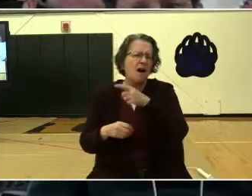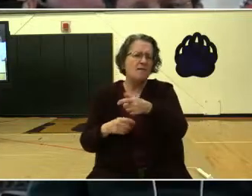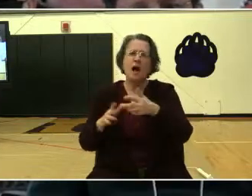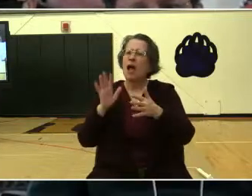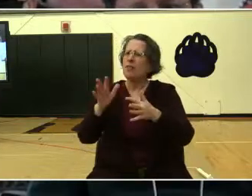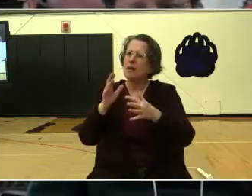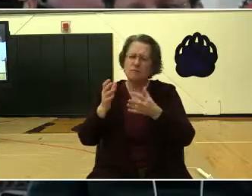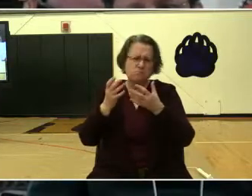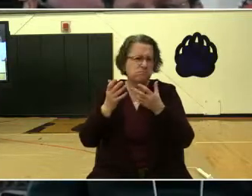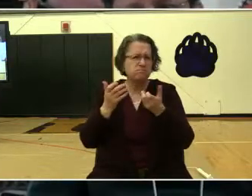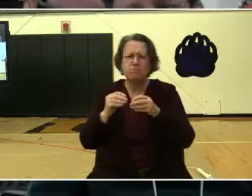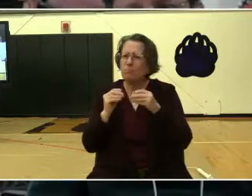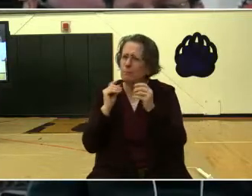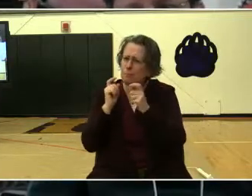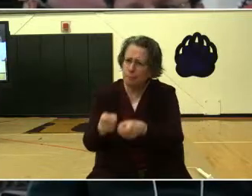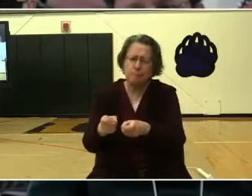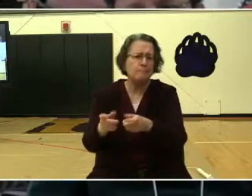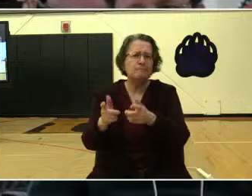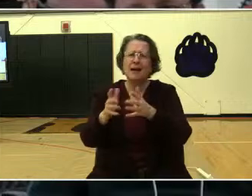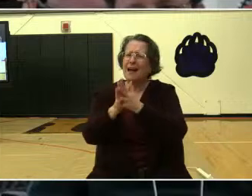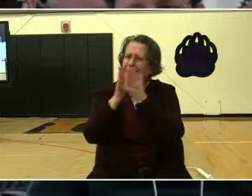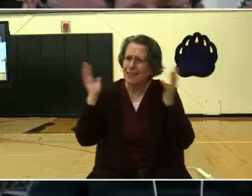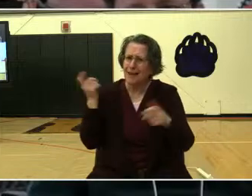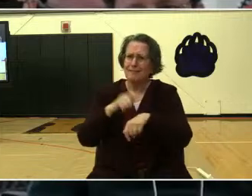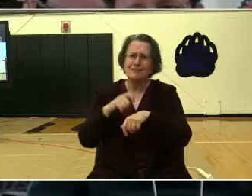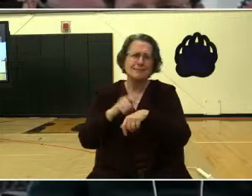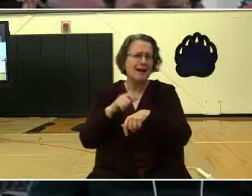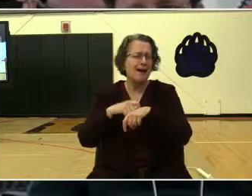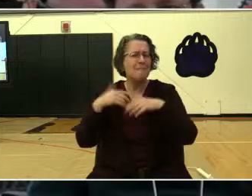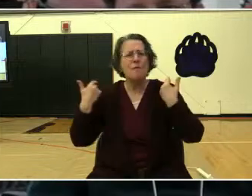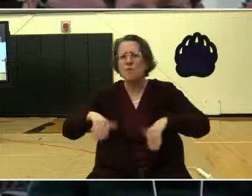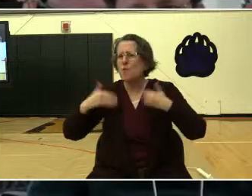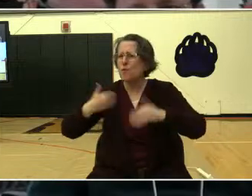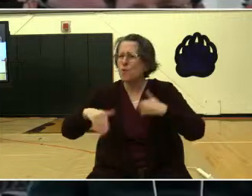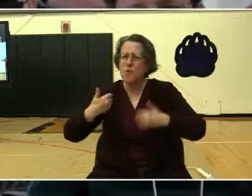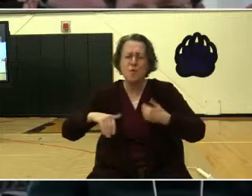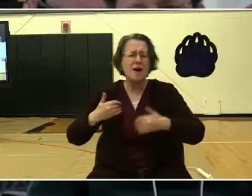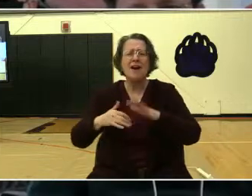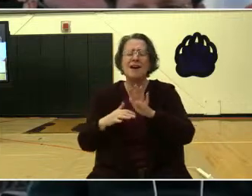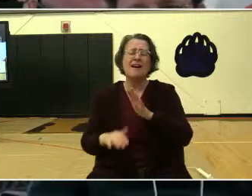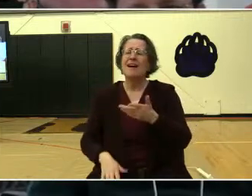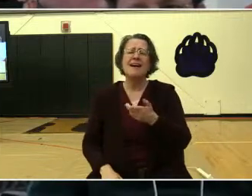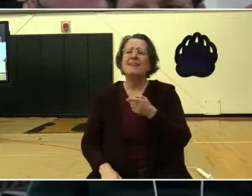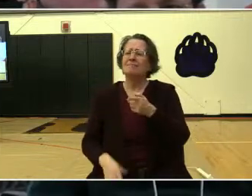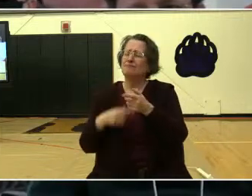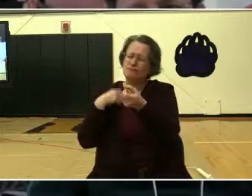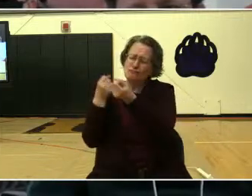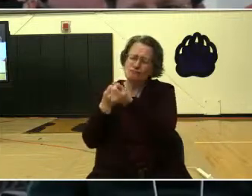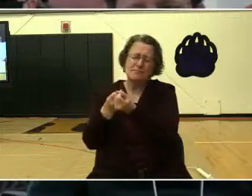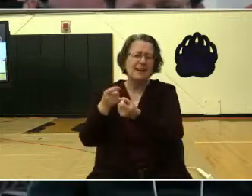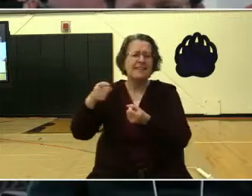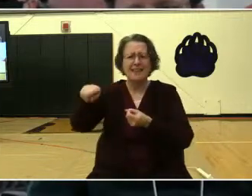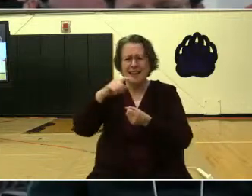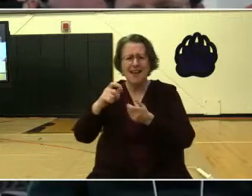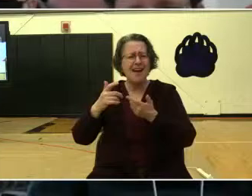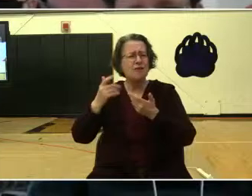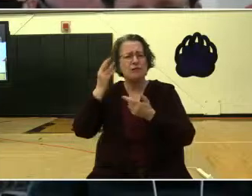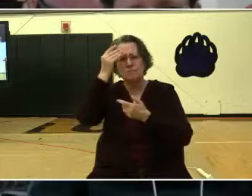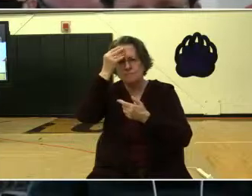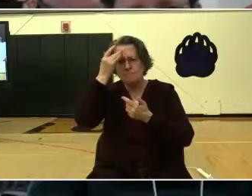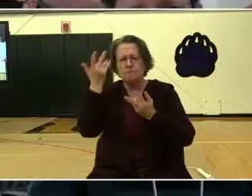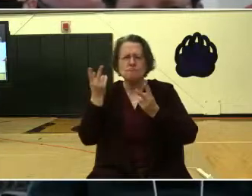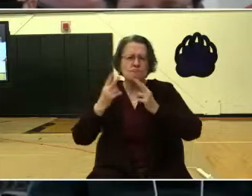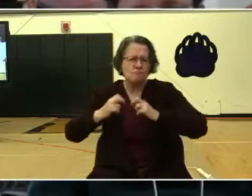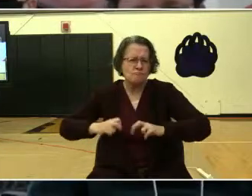much time on it and so um I just think it really shows that um that they're thoughtful and that this this